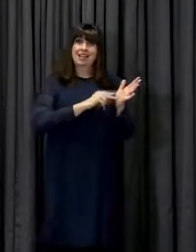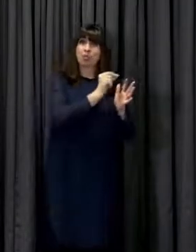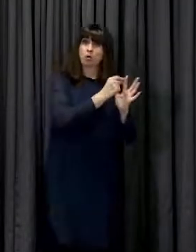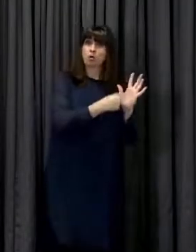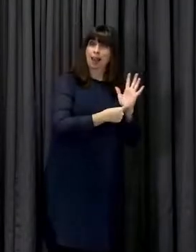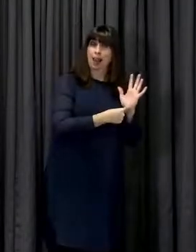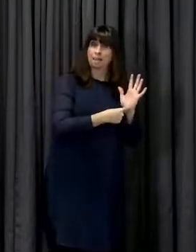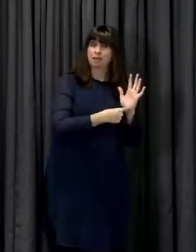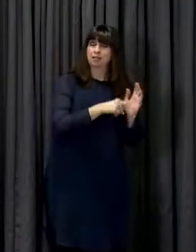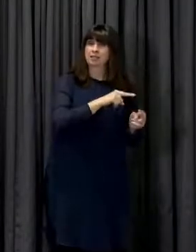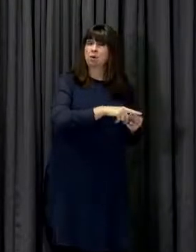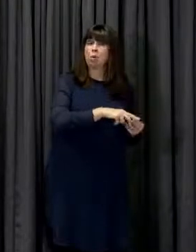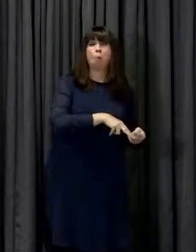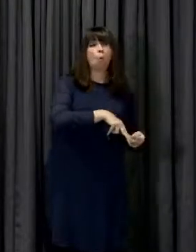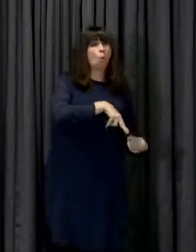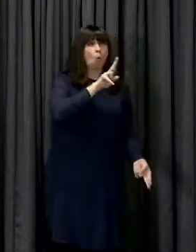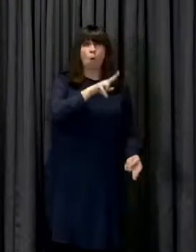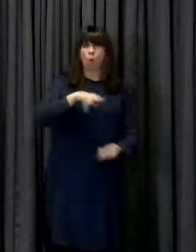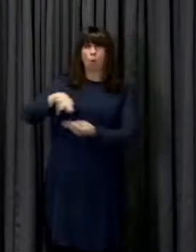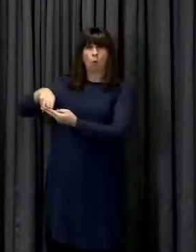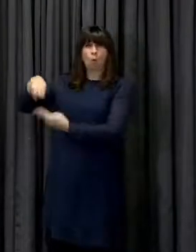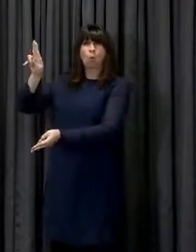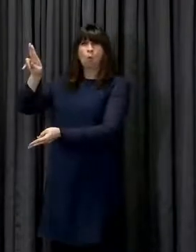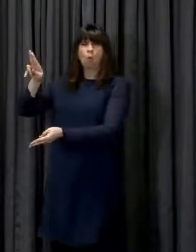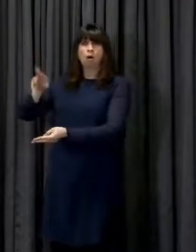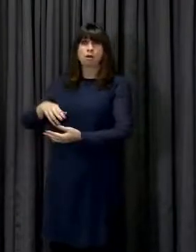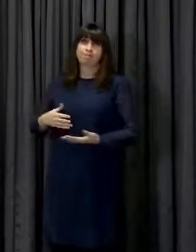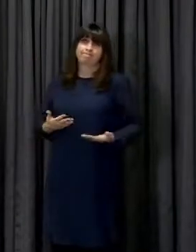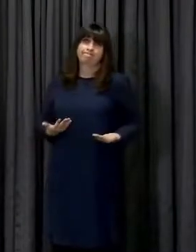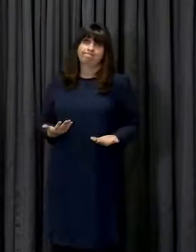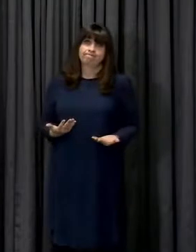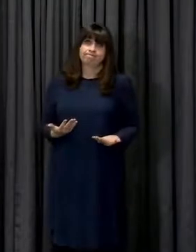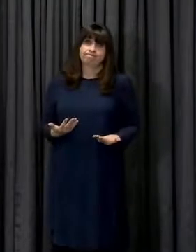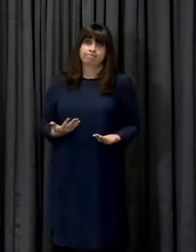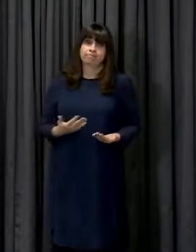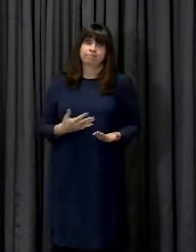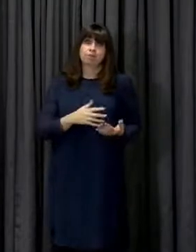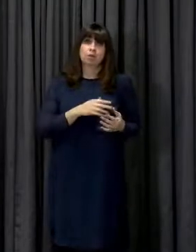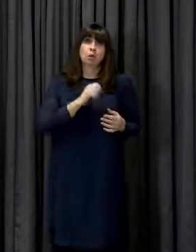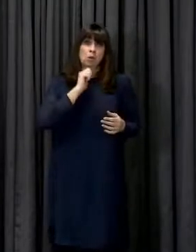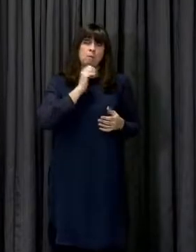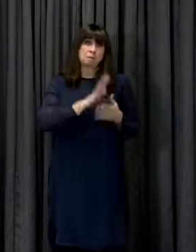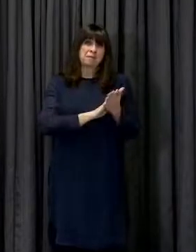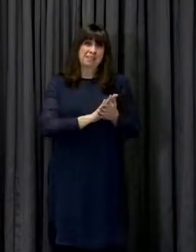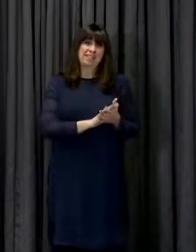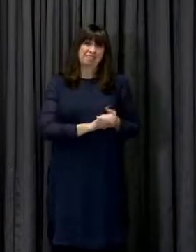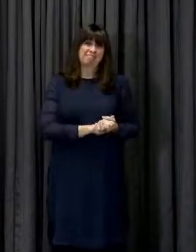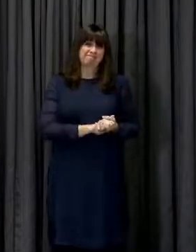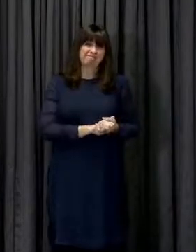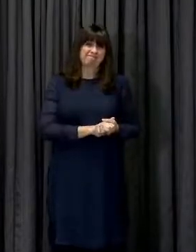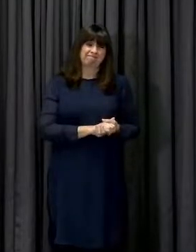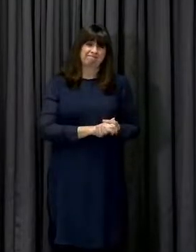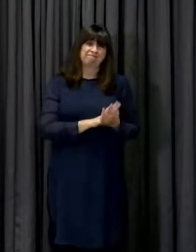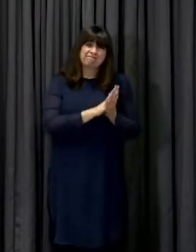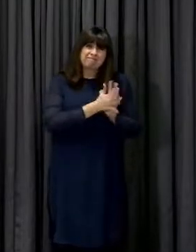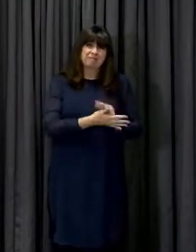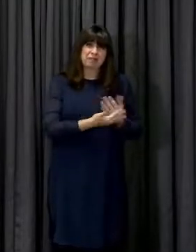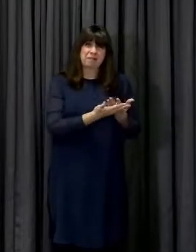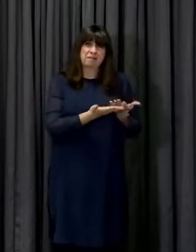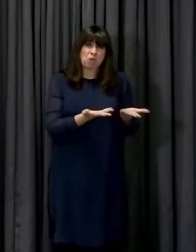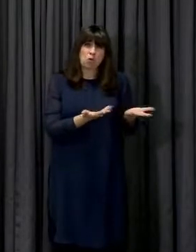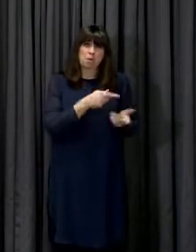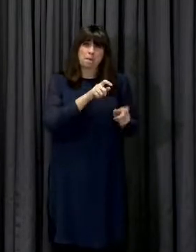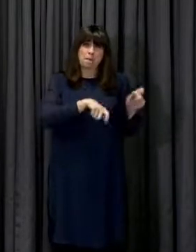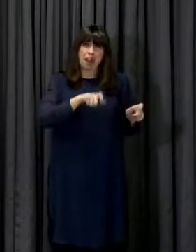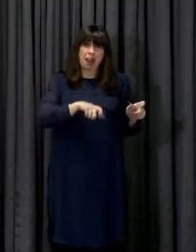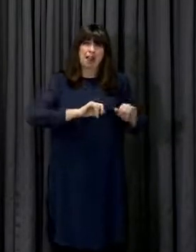they're really, really high, and that means people will come to harm, and it puts much greater strain on our National Health